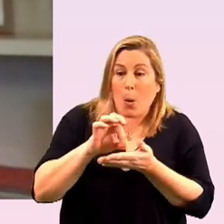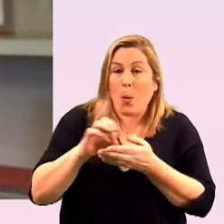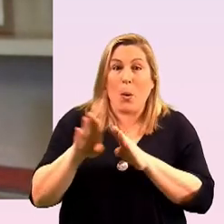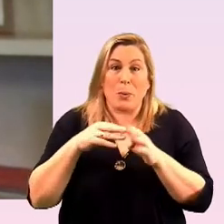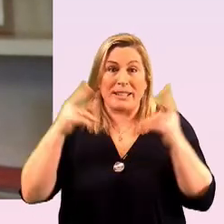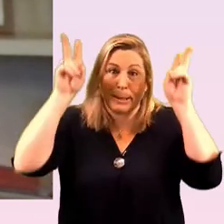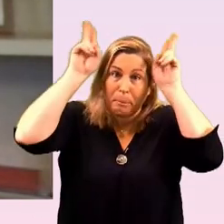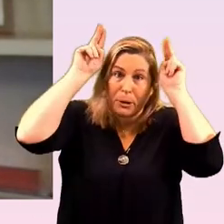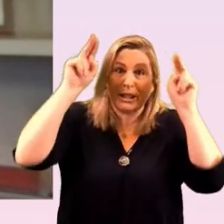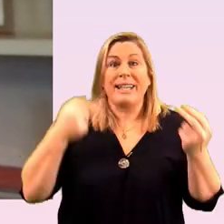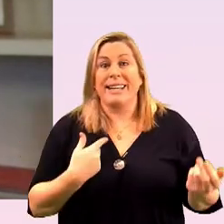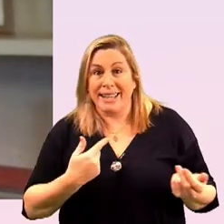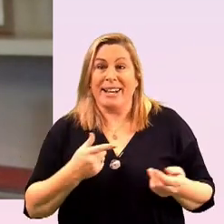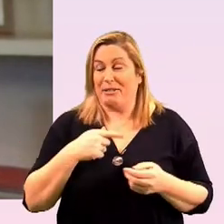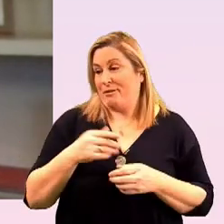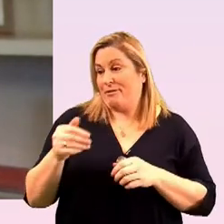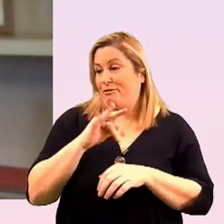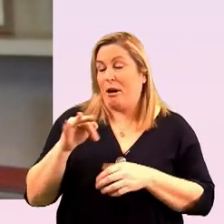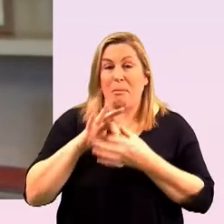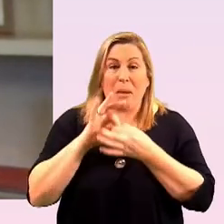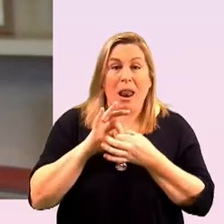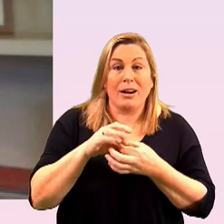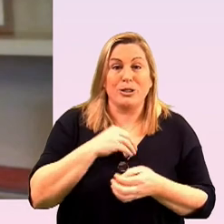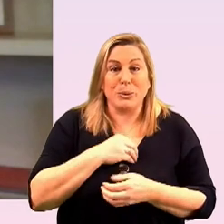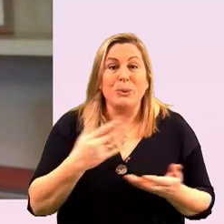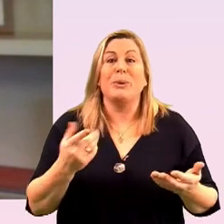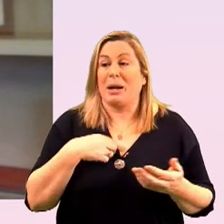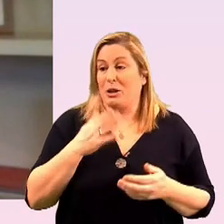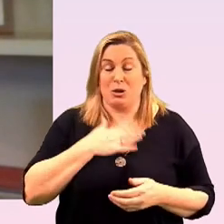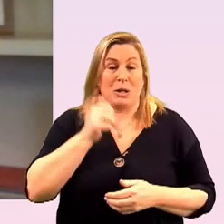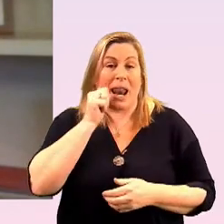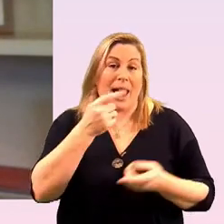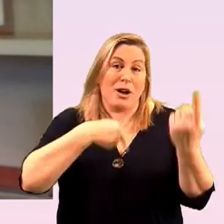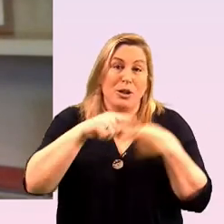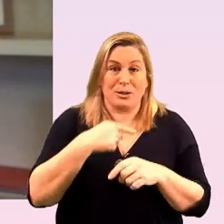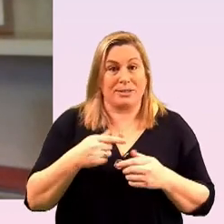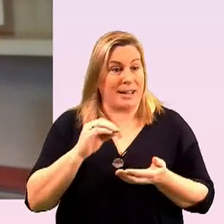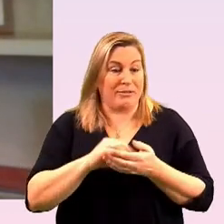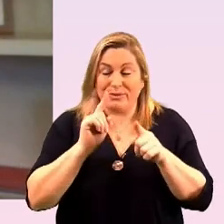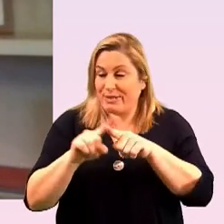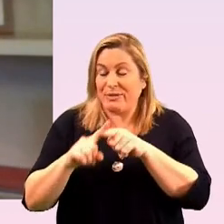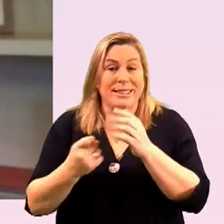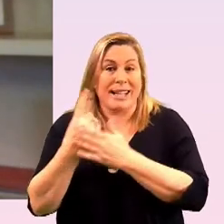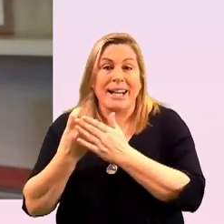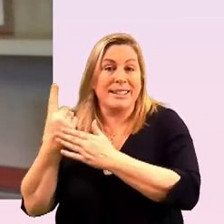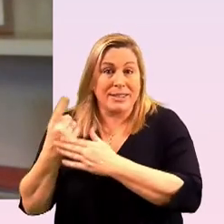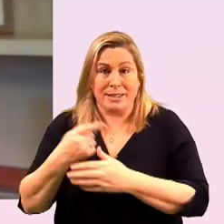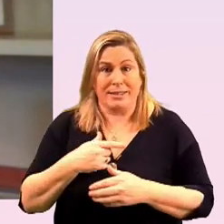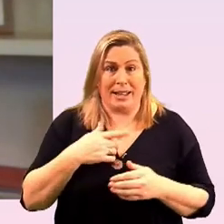hosted that with us. And I think it just allowed, a wide range of from serious to